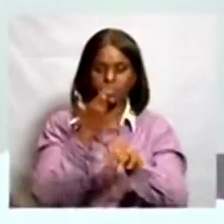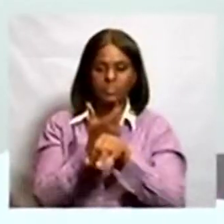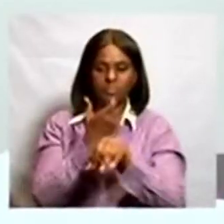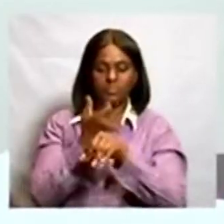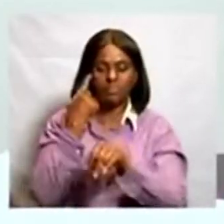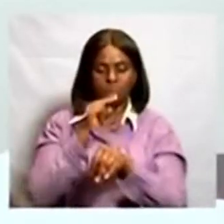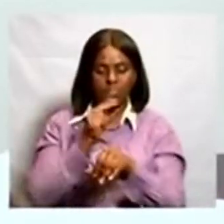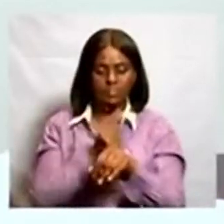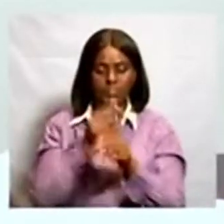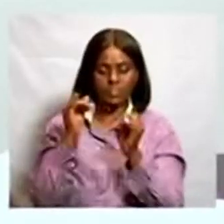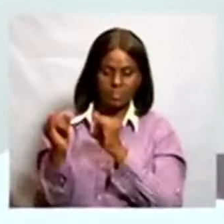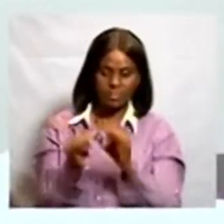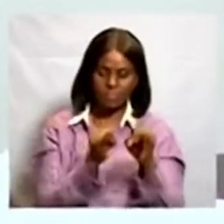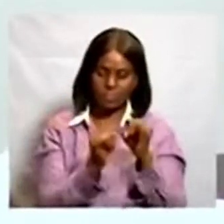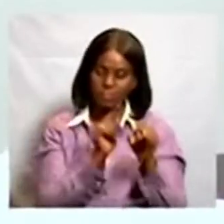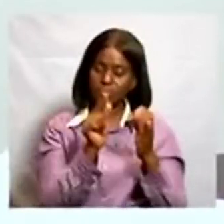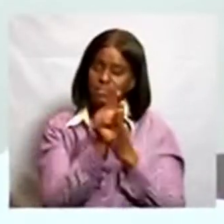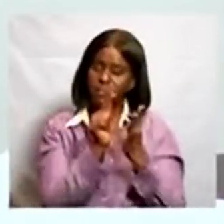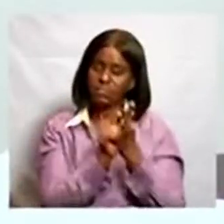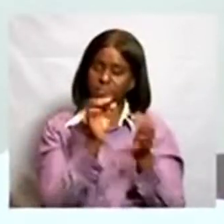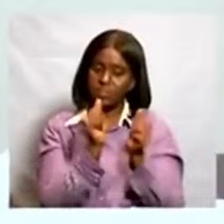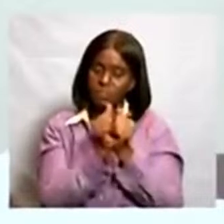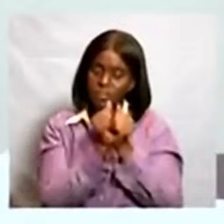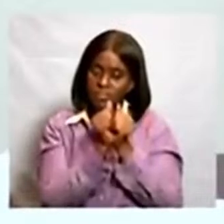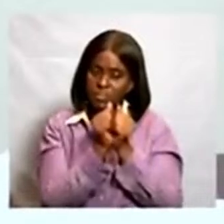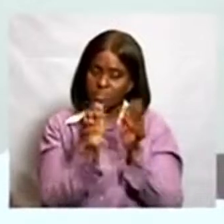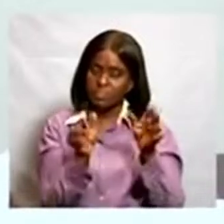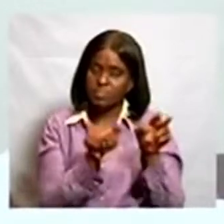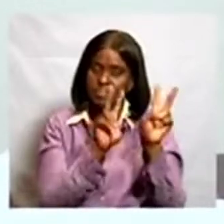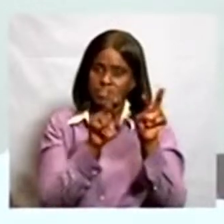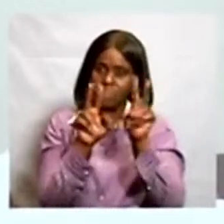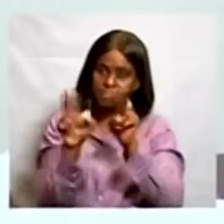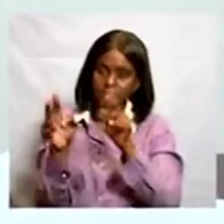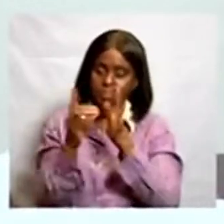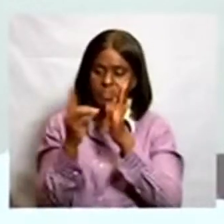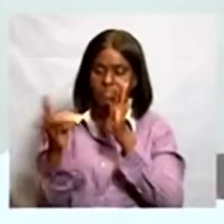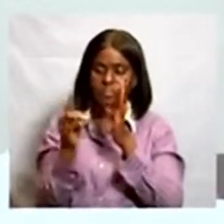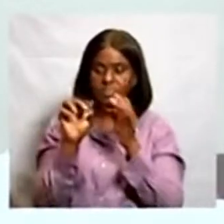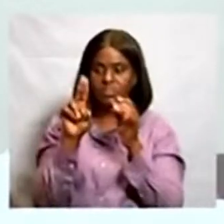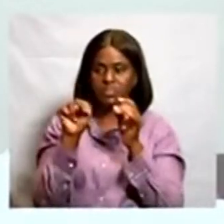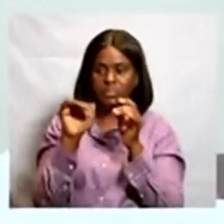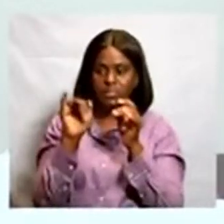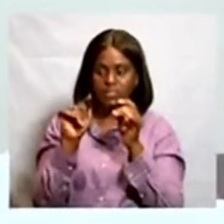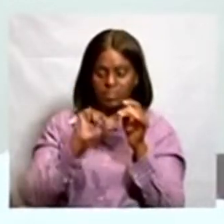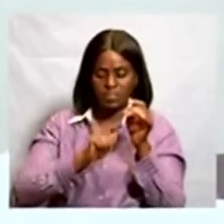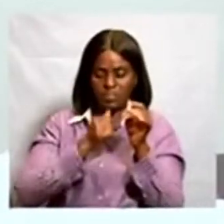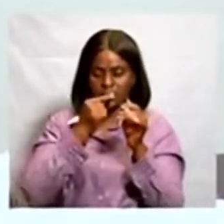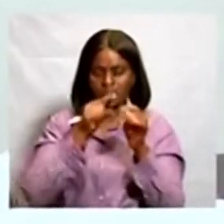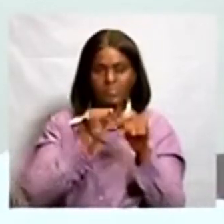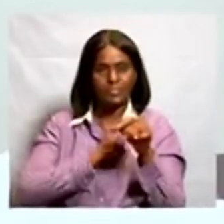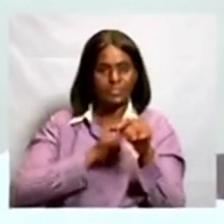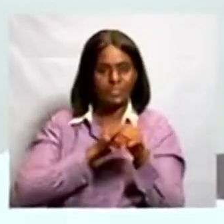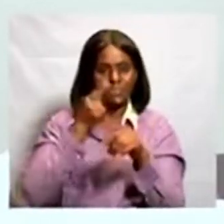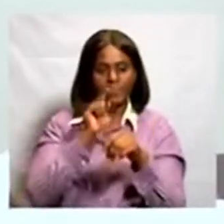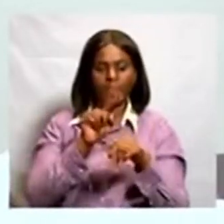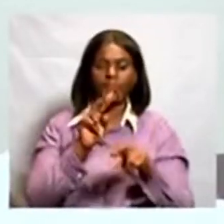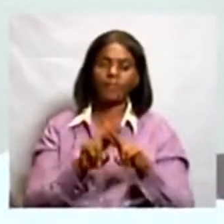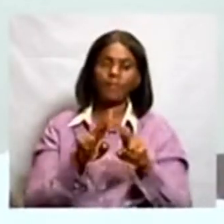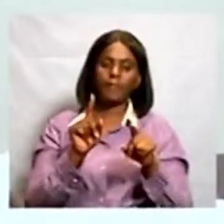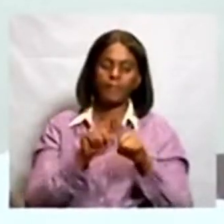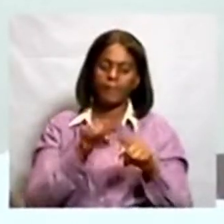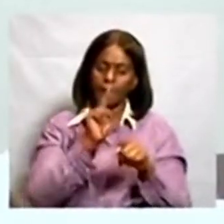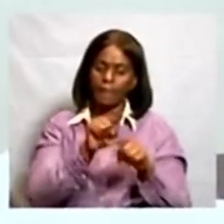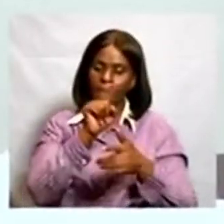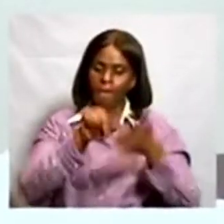to implement this Act without this inspectorate unit. So we apologize for that, Chair. But on